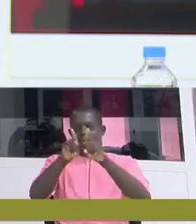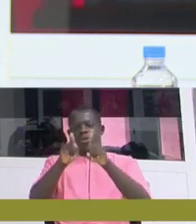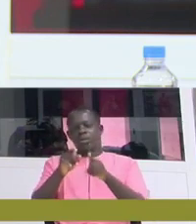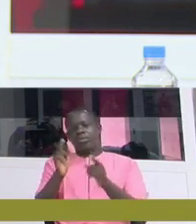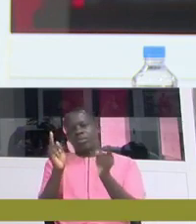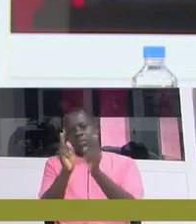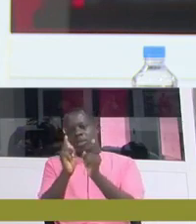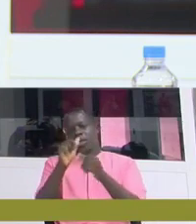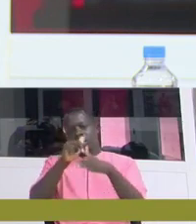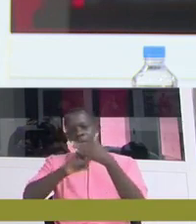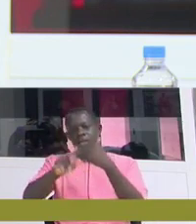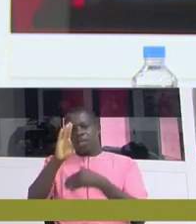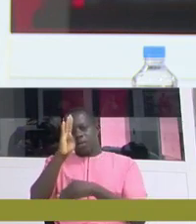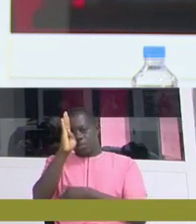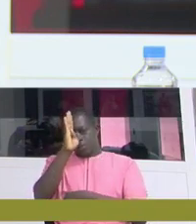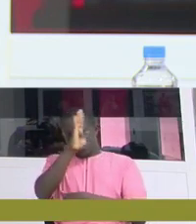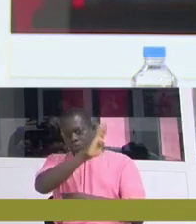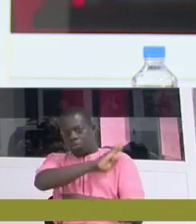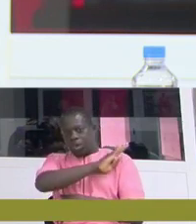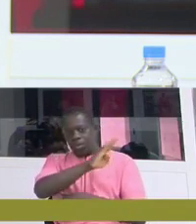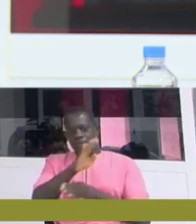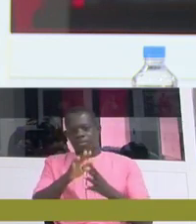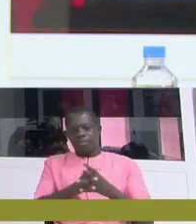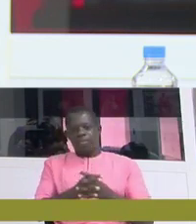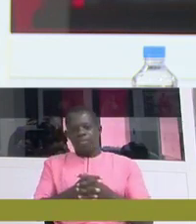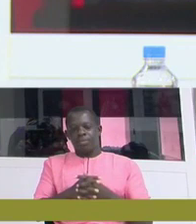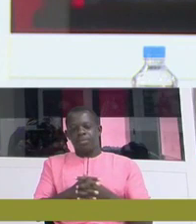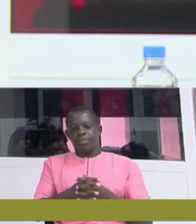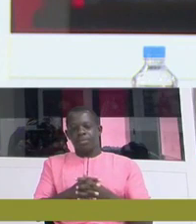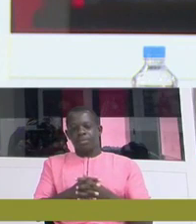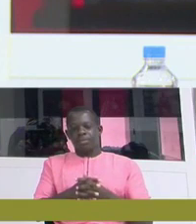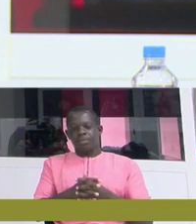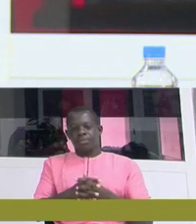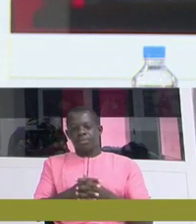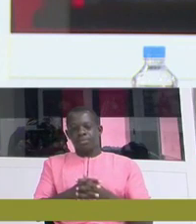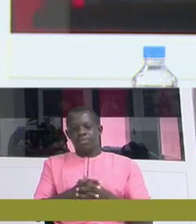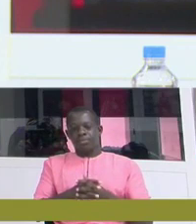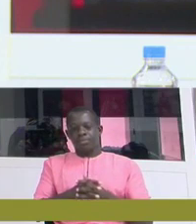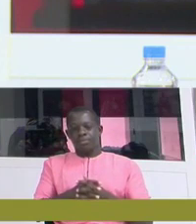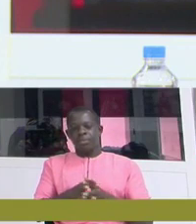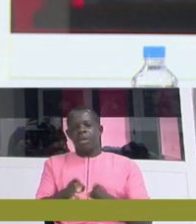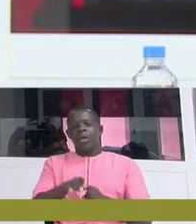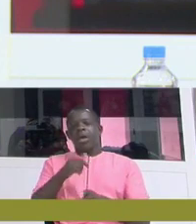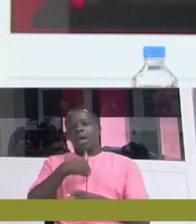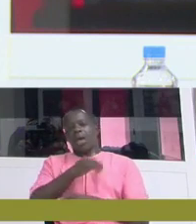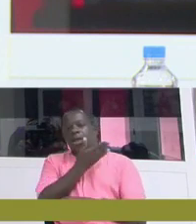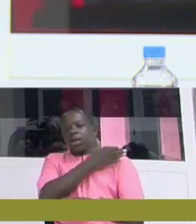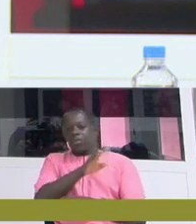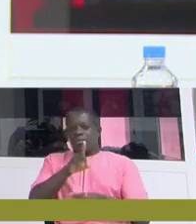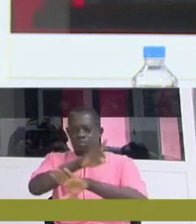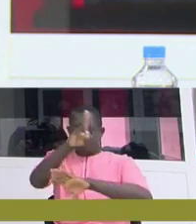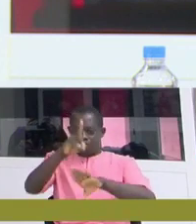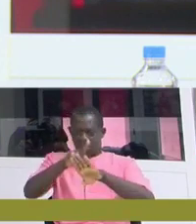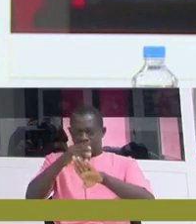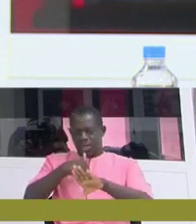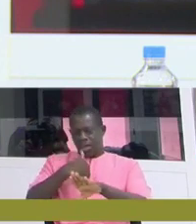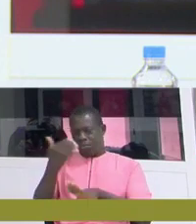Buyam. Oh, mbot na na mbestier in dame mbot na nsuwa kono je. I left where I was staying.